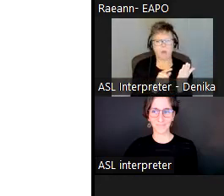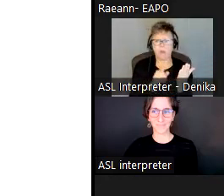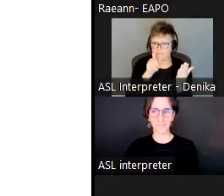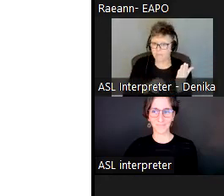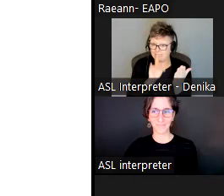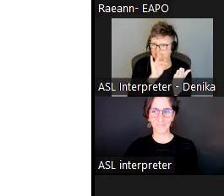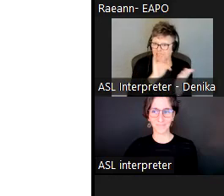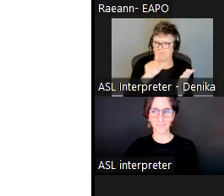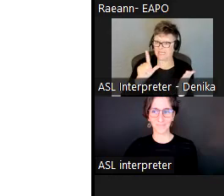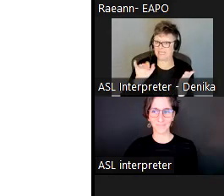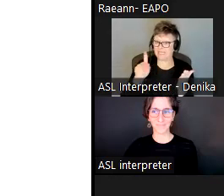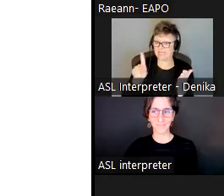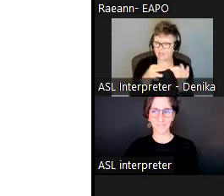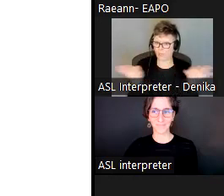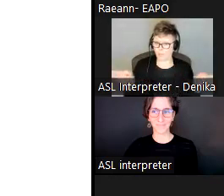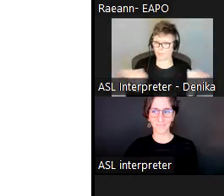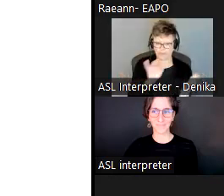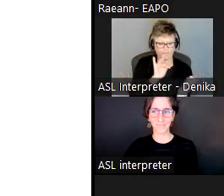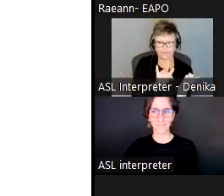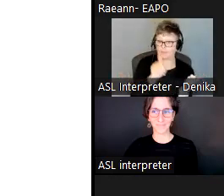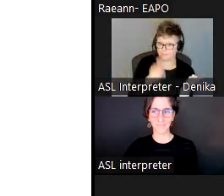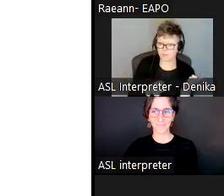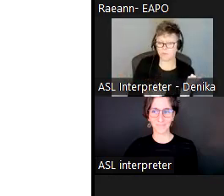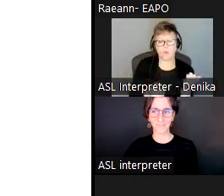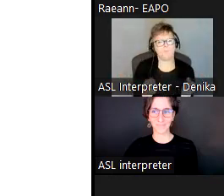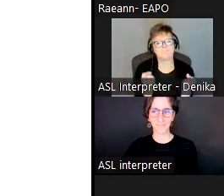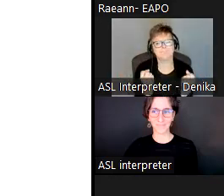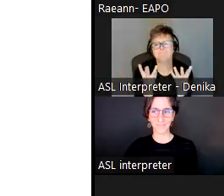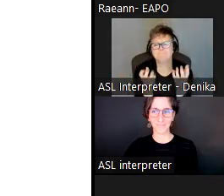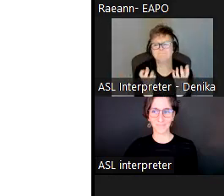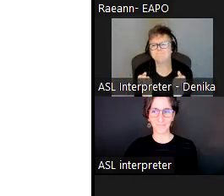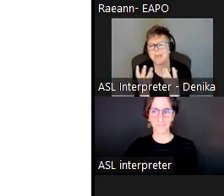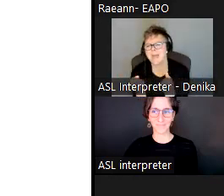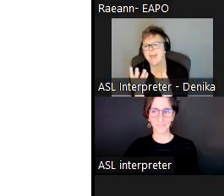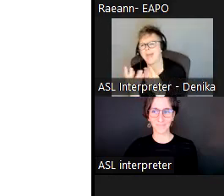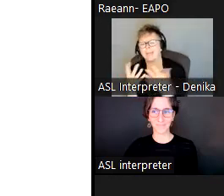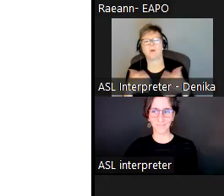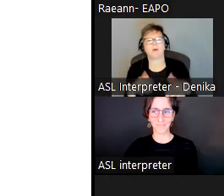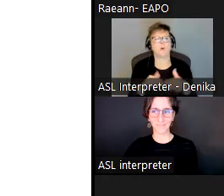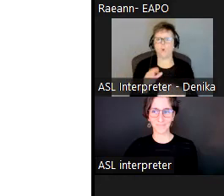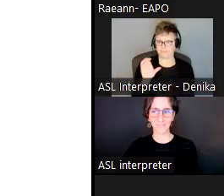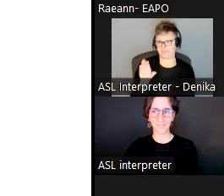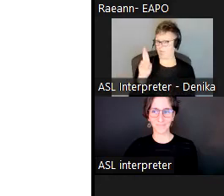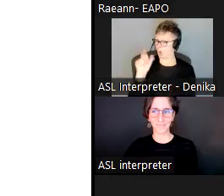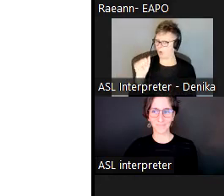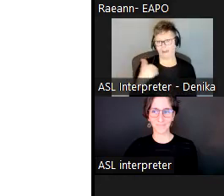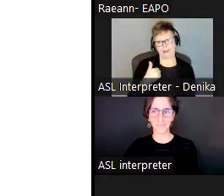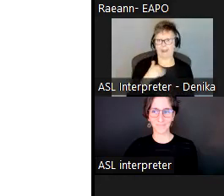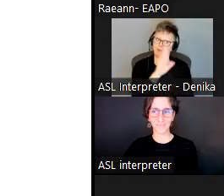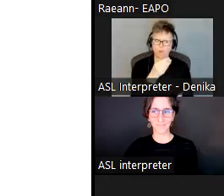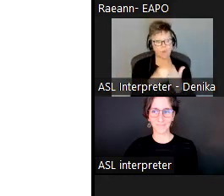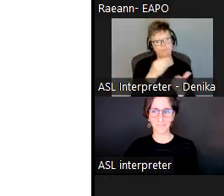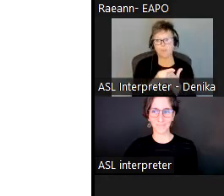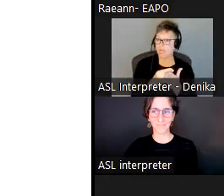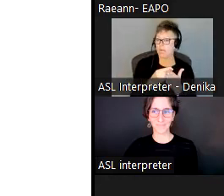link. They're claiming to be, there's so many of these days. So they can be CRA, we have your refund. It could